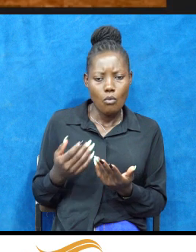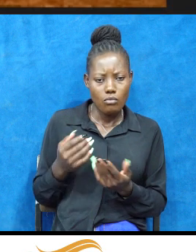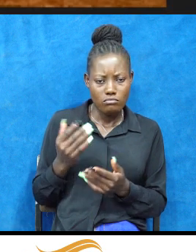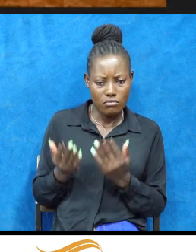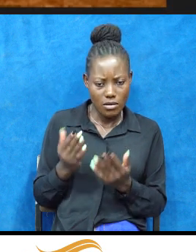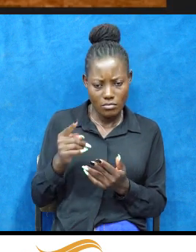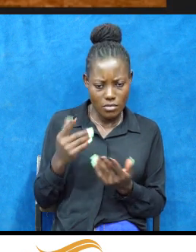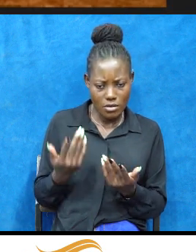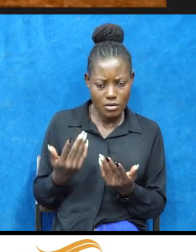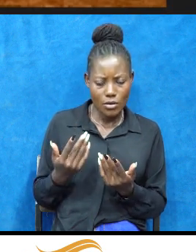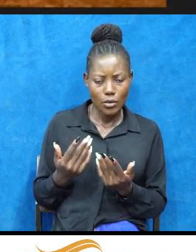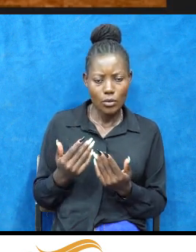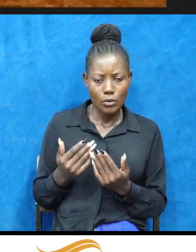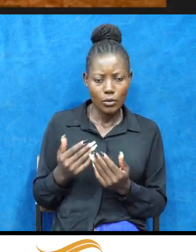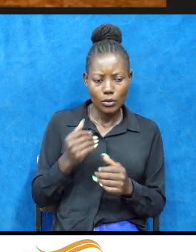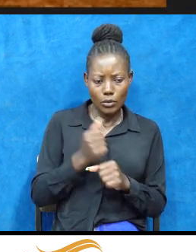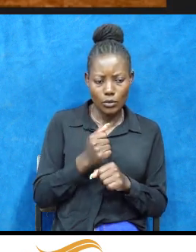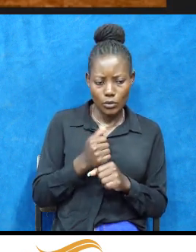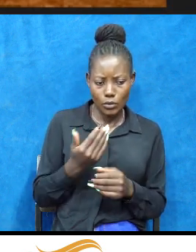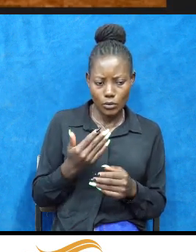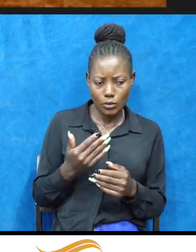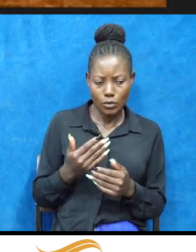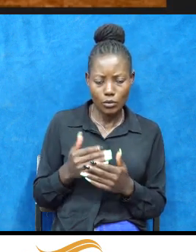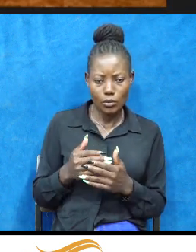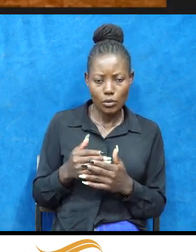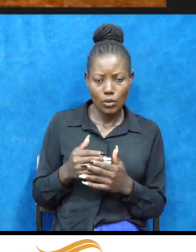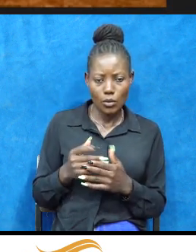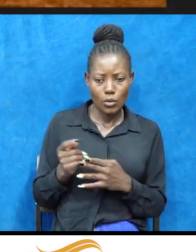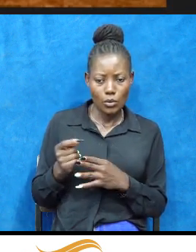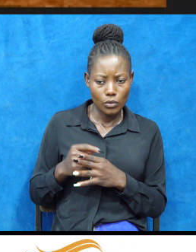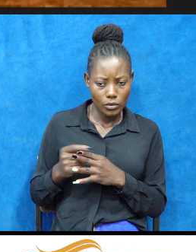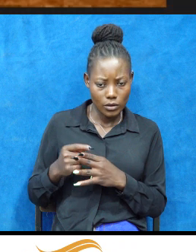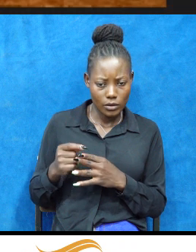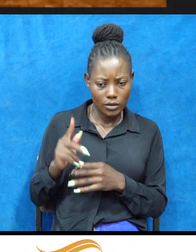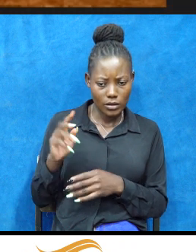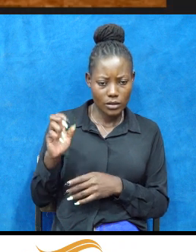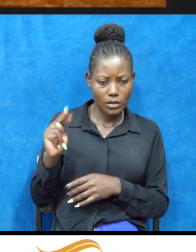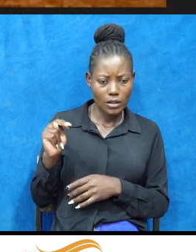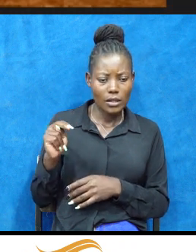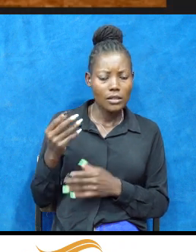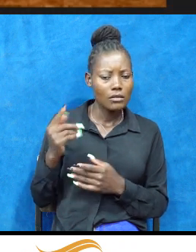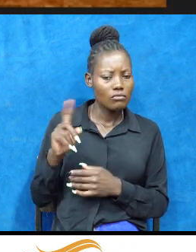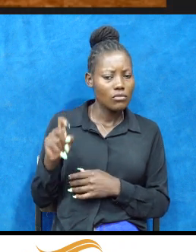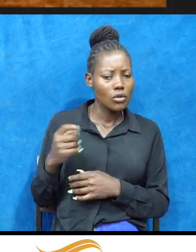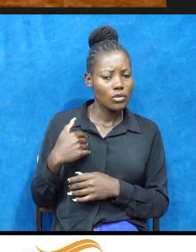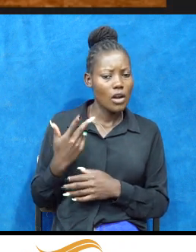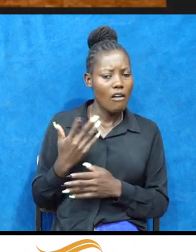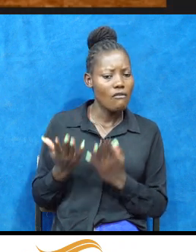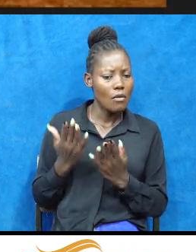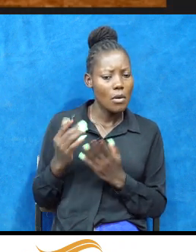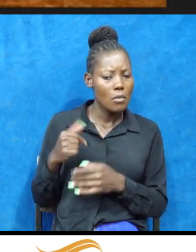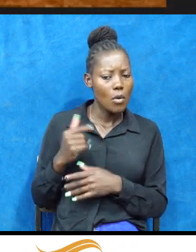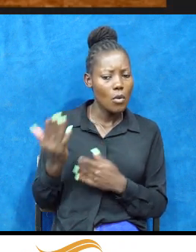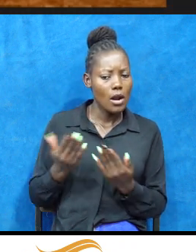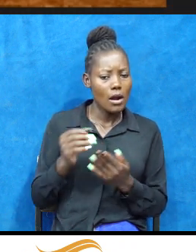periodize training. And by the way, if any of you have questions, I don't know if you can reach out to me. If you have questions, you're welcome to